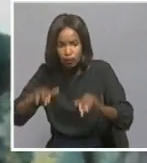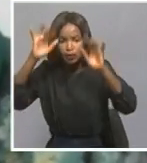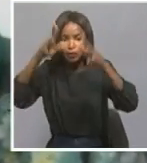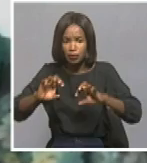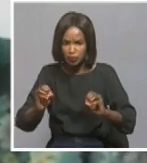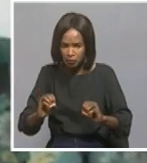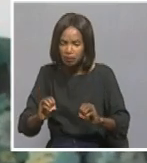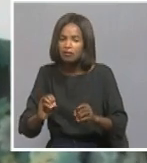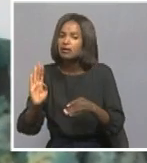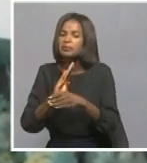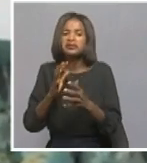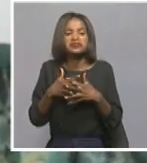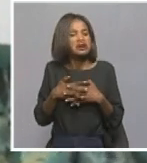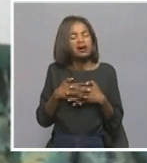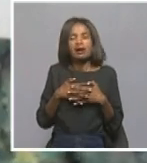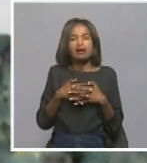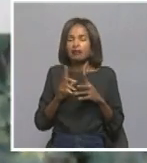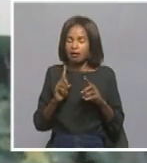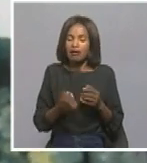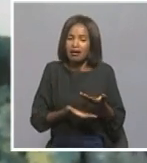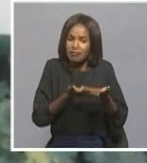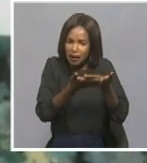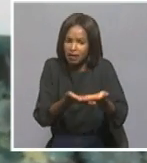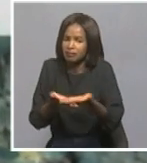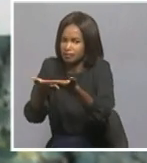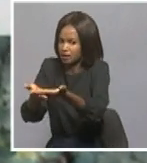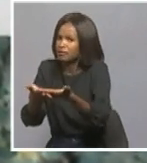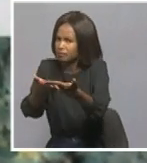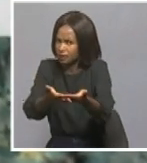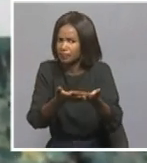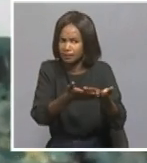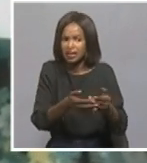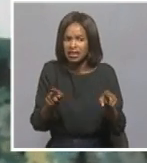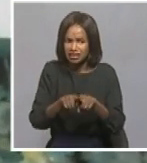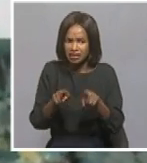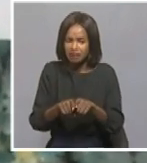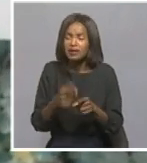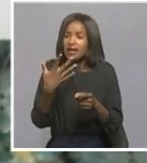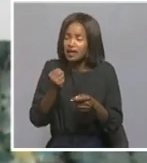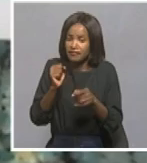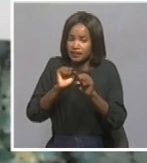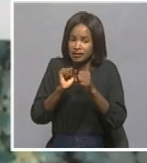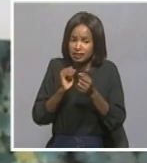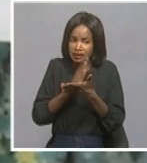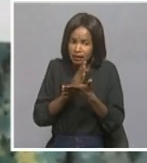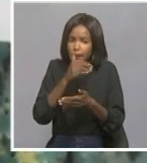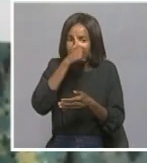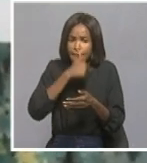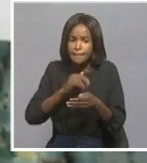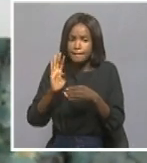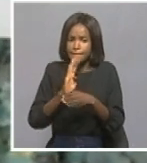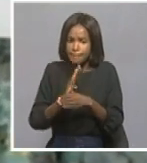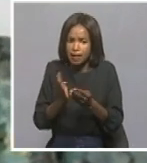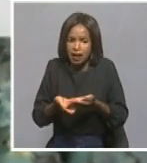and actually made sure that they provided support to government. Mm-hmm. Same applies in these situations. We've had already businesses that are trying to make sure that they also assist